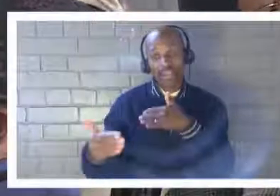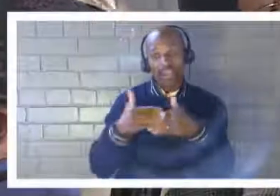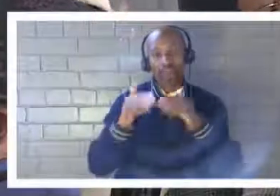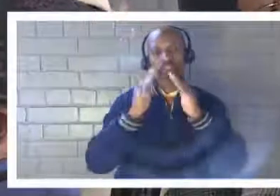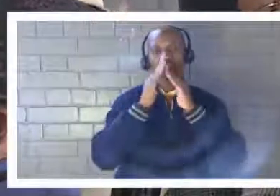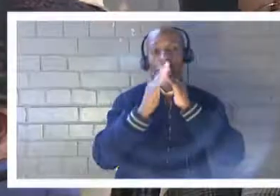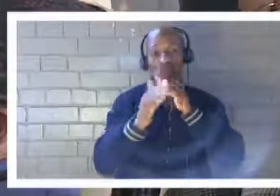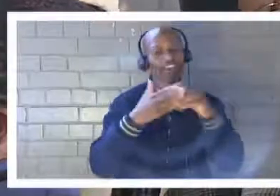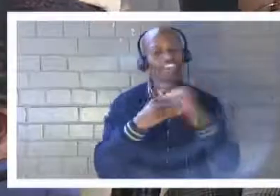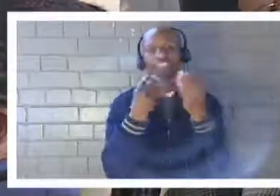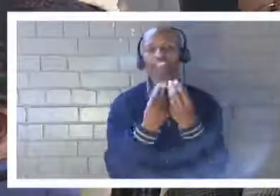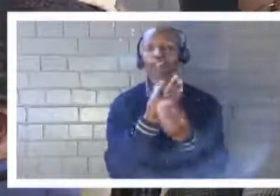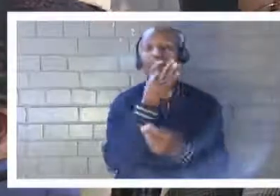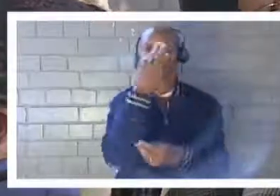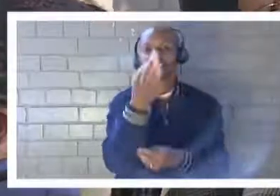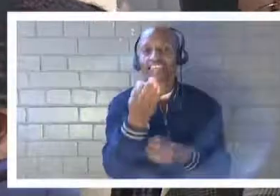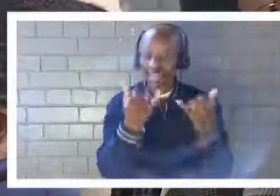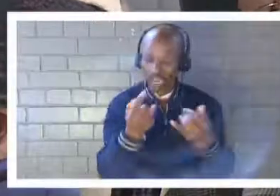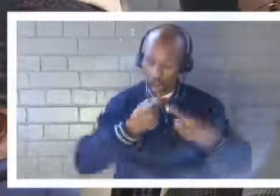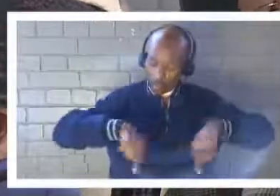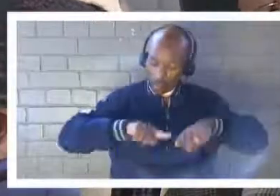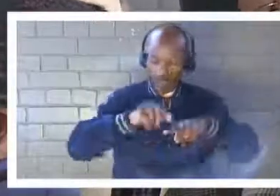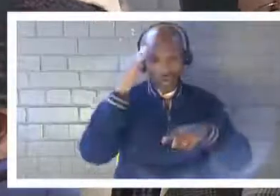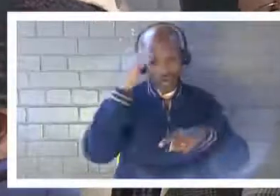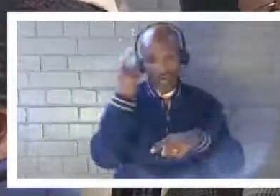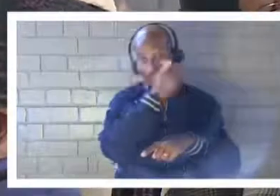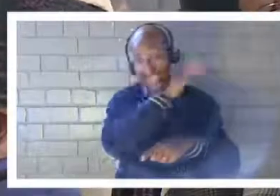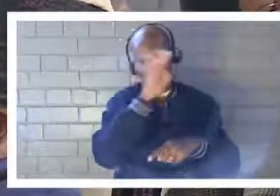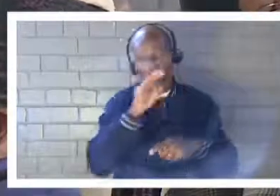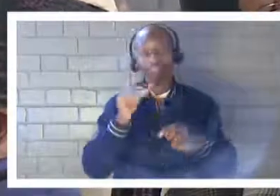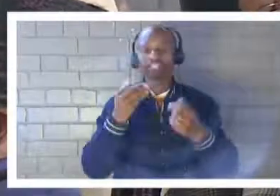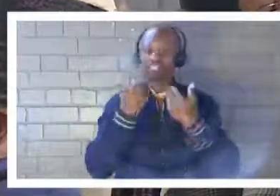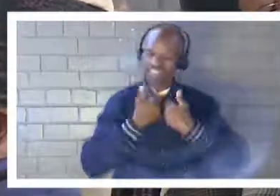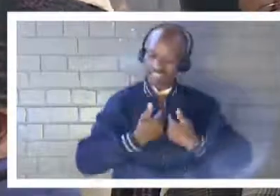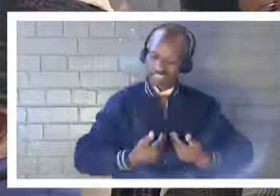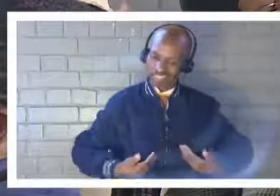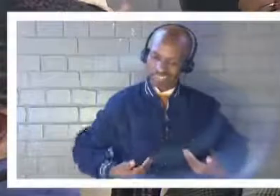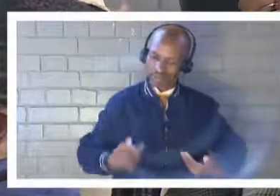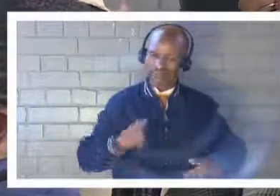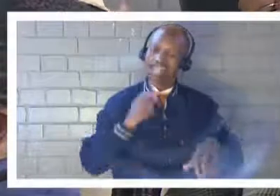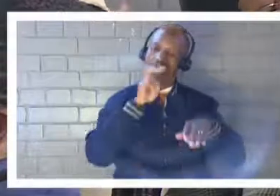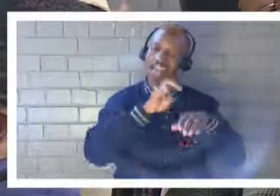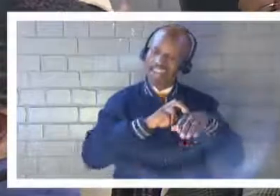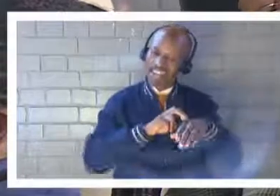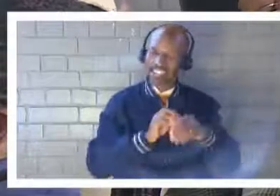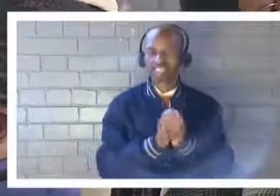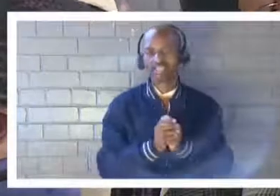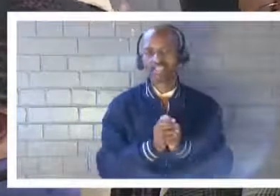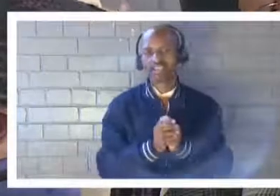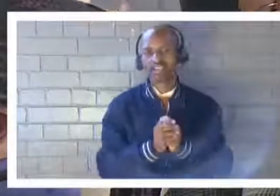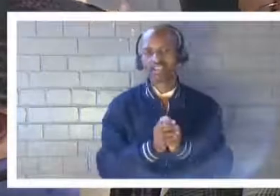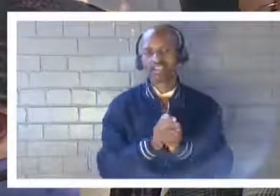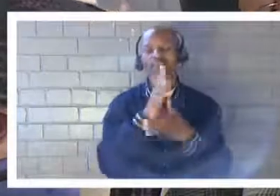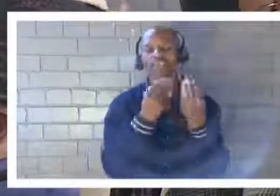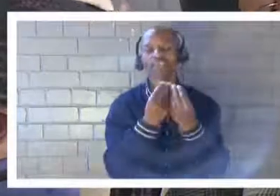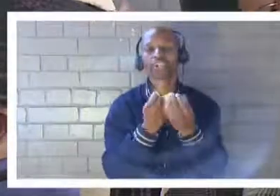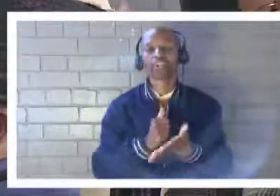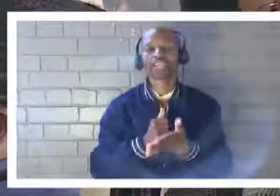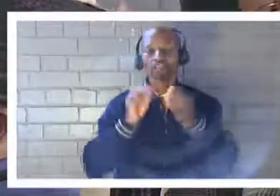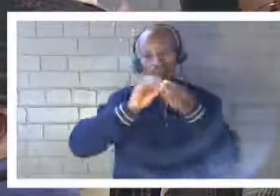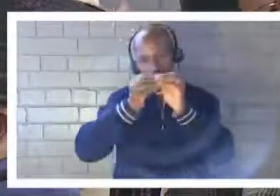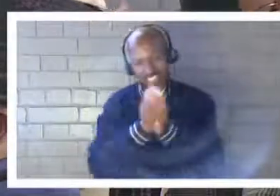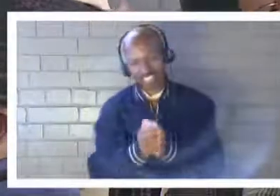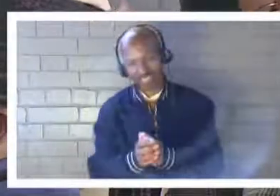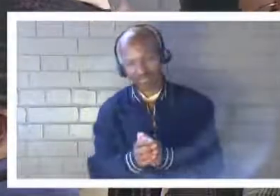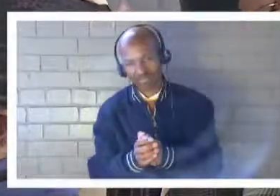township or whatever the case may be, then we know that even if it's on Sunday, I need a critical item such as a steam trap or